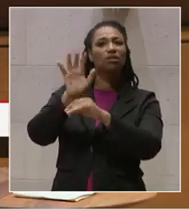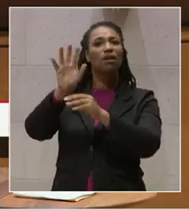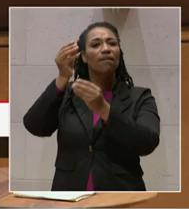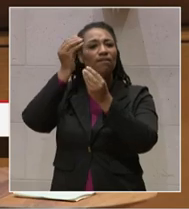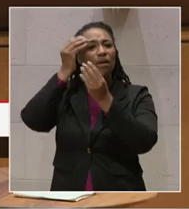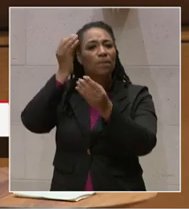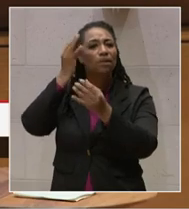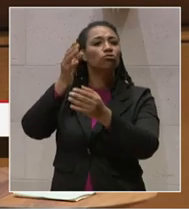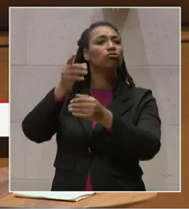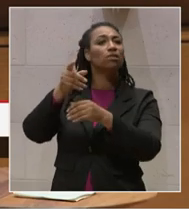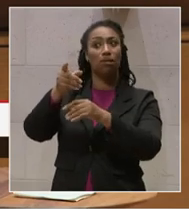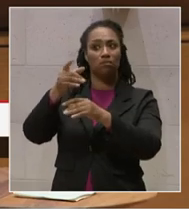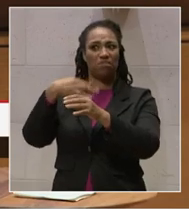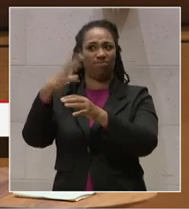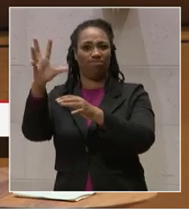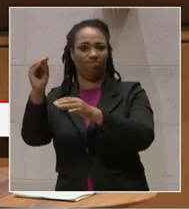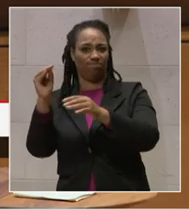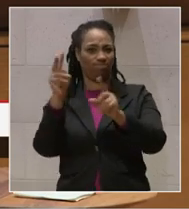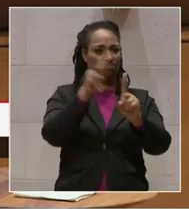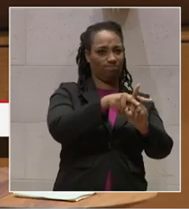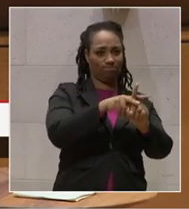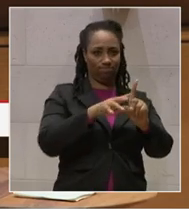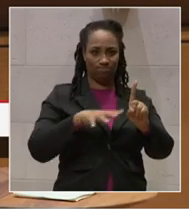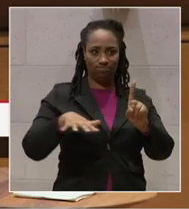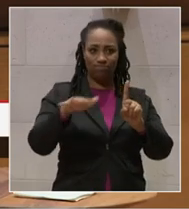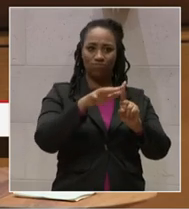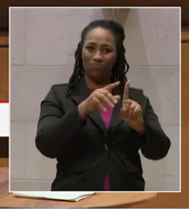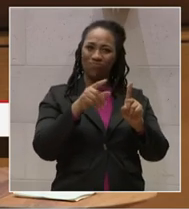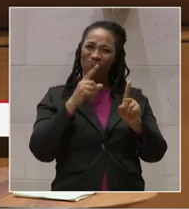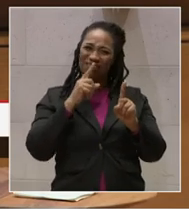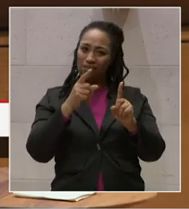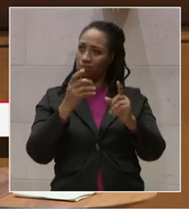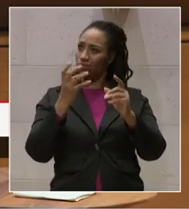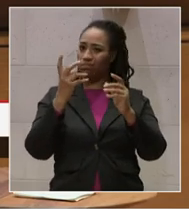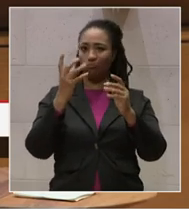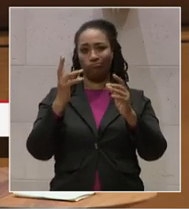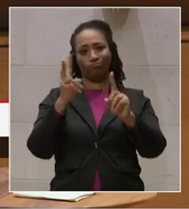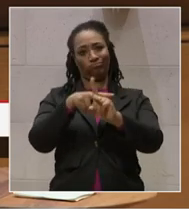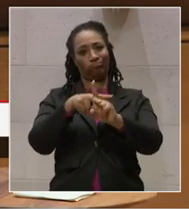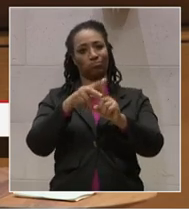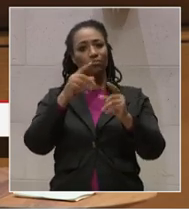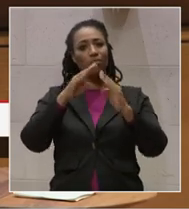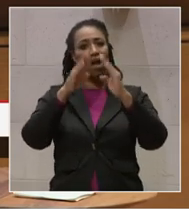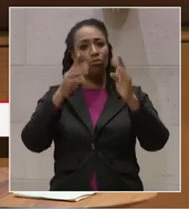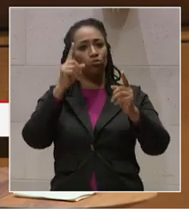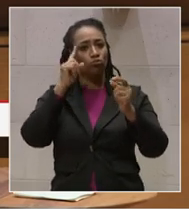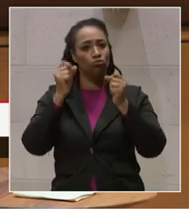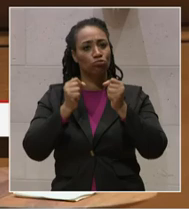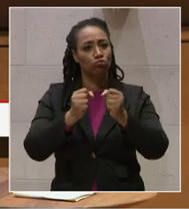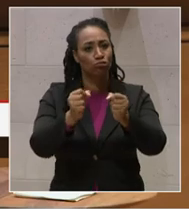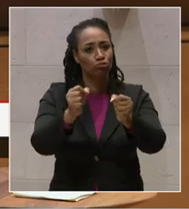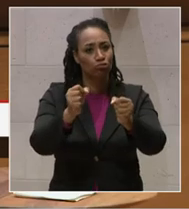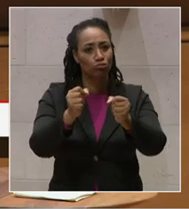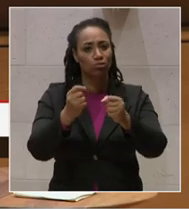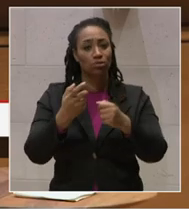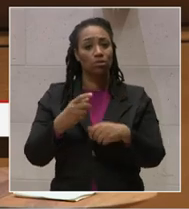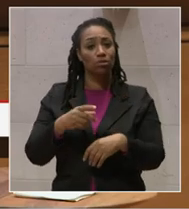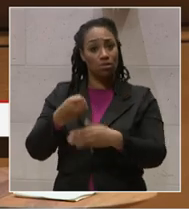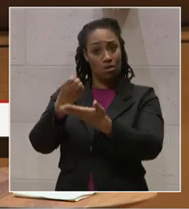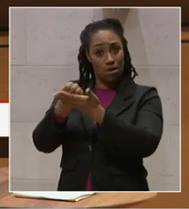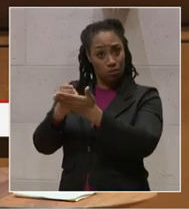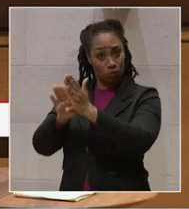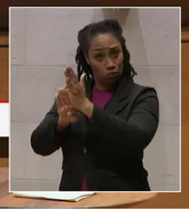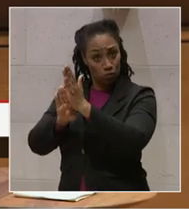housing strategy where we set new goals for equitable growth, where we stabilize and have plans to stabilize our existing